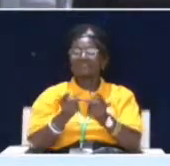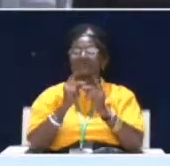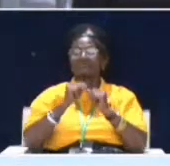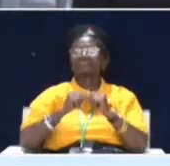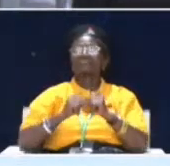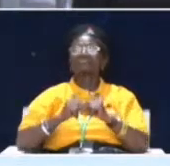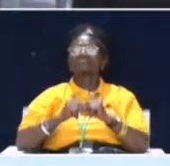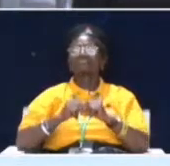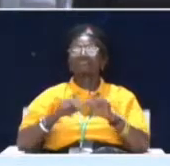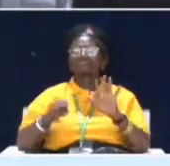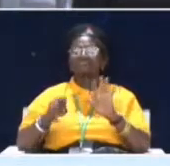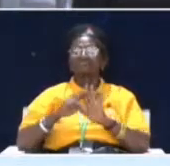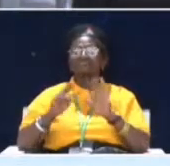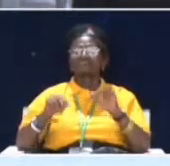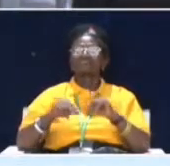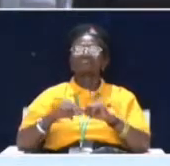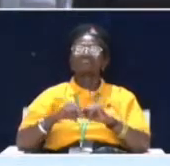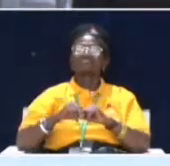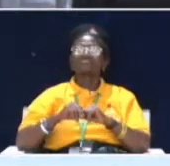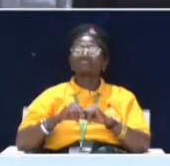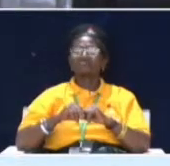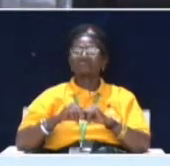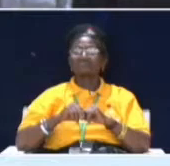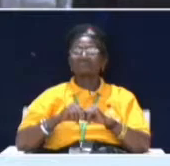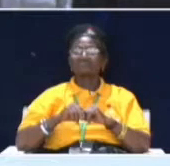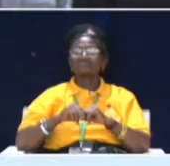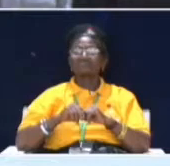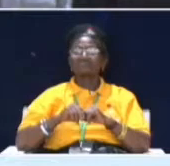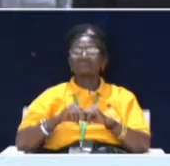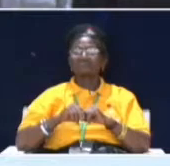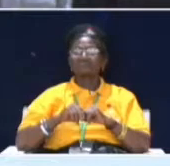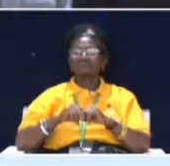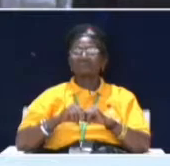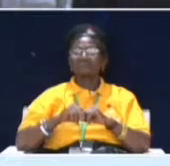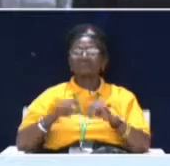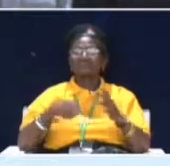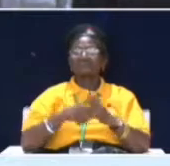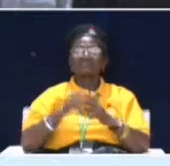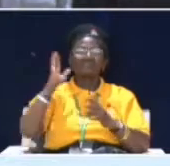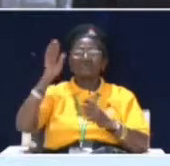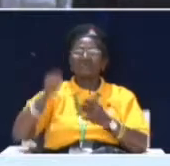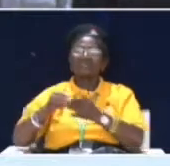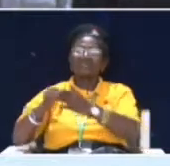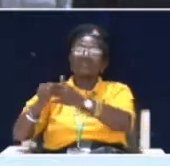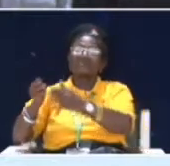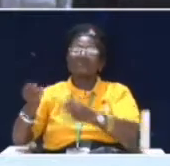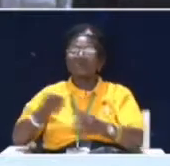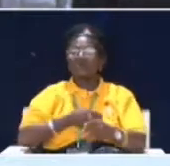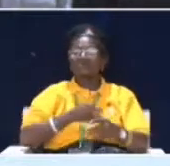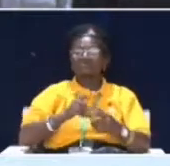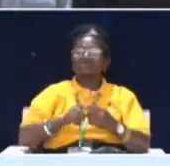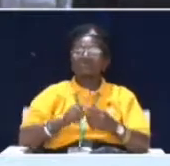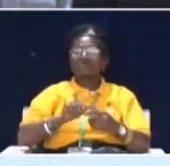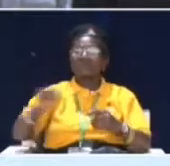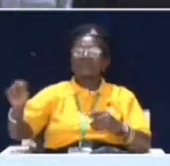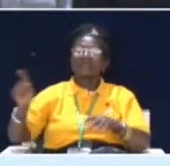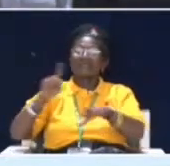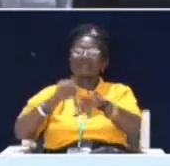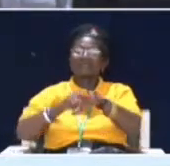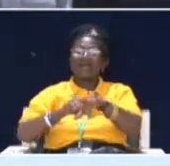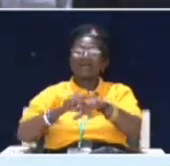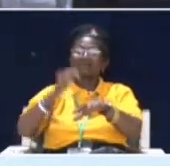ti ìṣípò látòkè wá. This will lead us to a period of prayers.